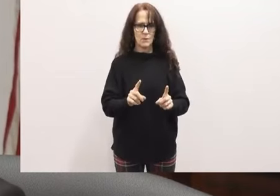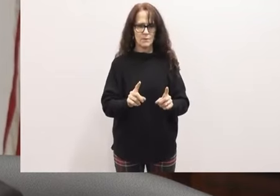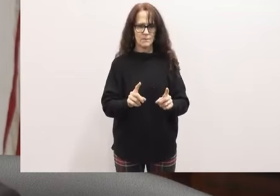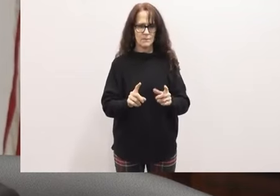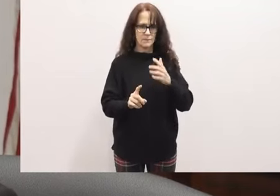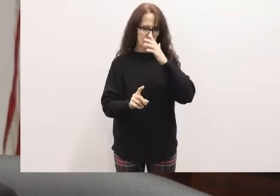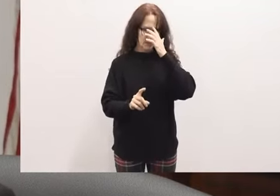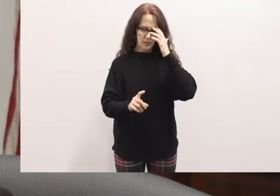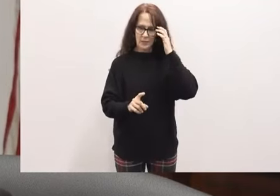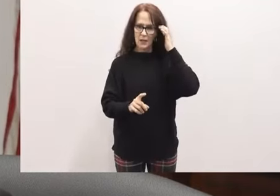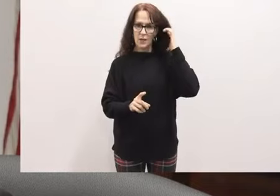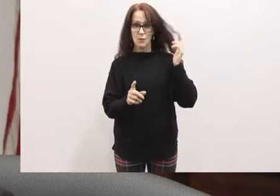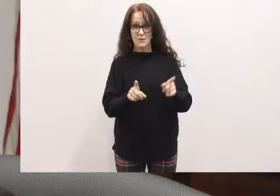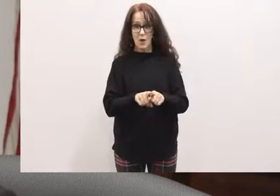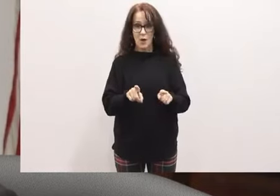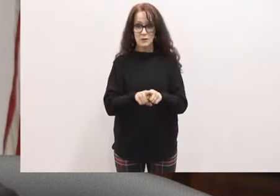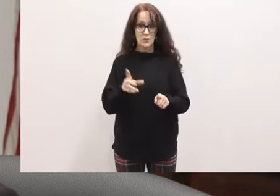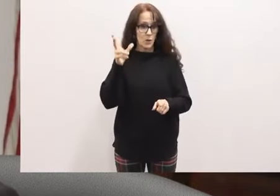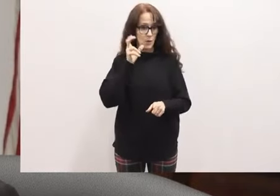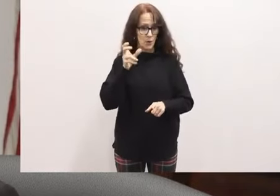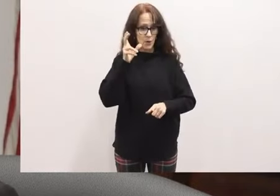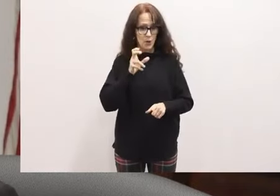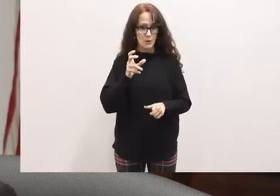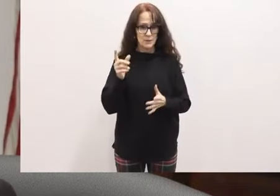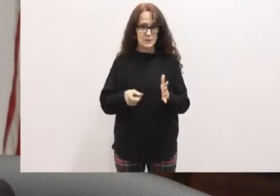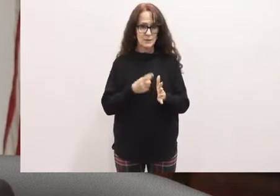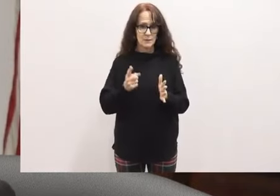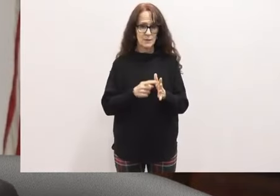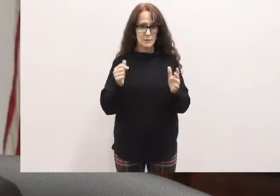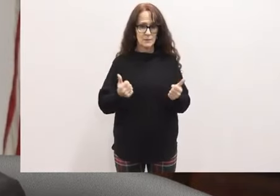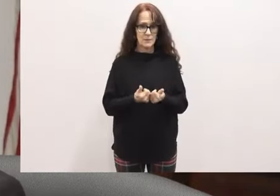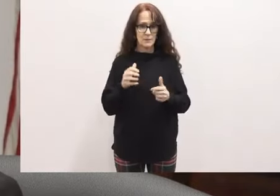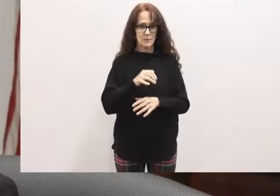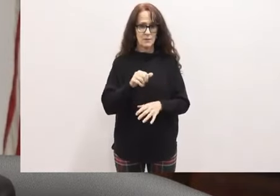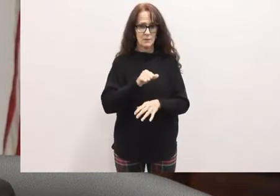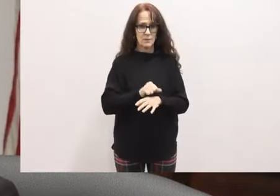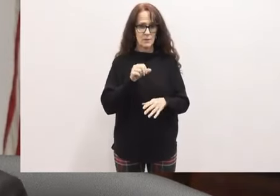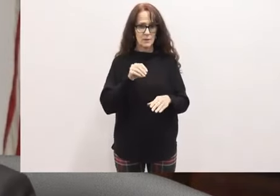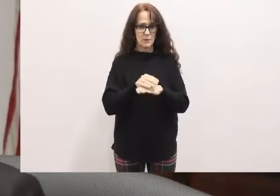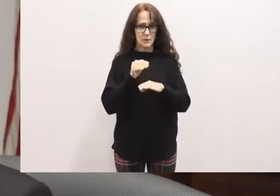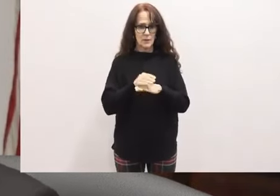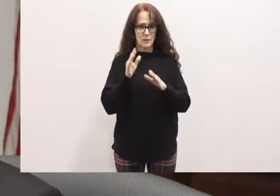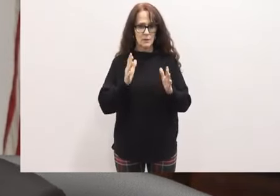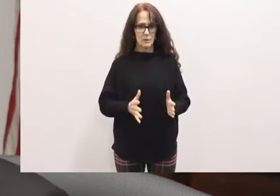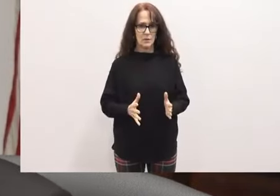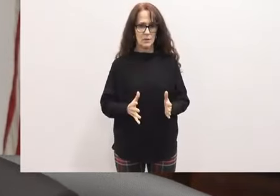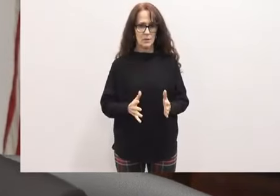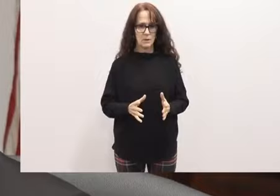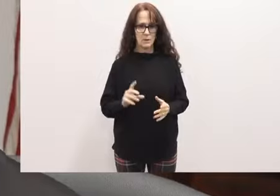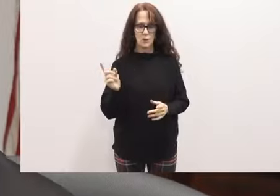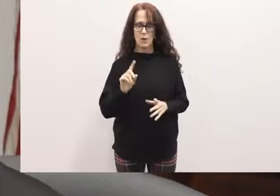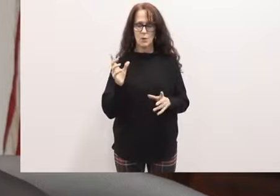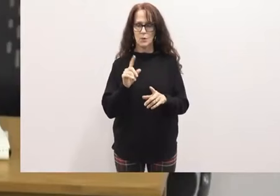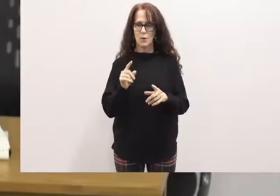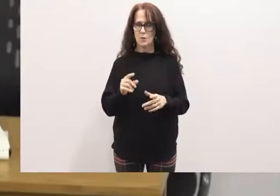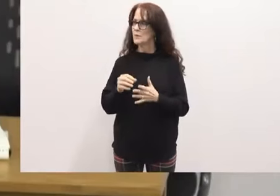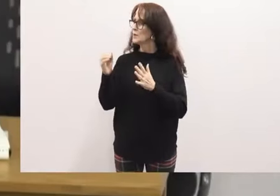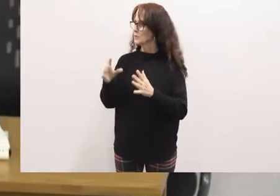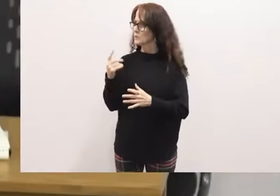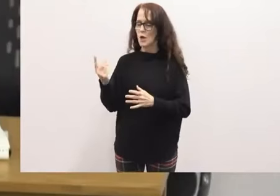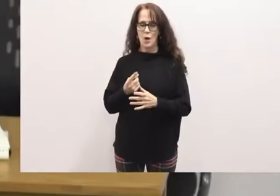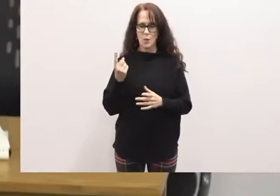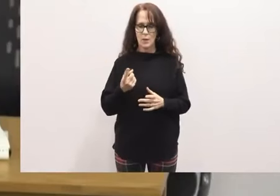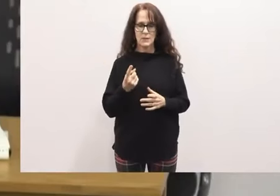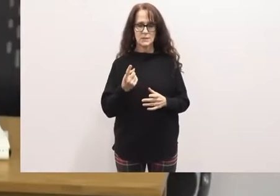Given that we've also heard that it's, you know, sometimes challenging to get appointments with counselors, right, and that. So where can we go for that? Students always